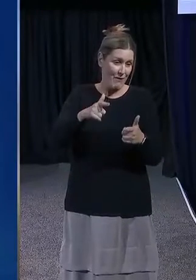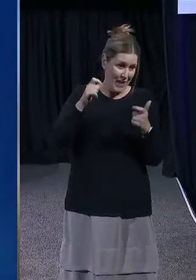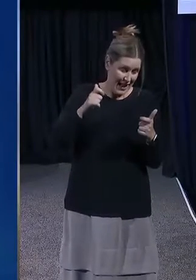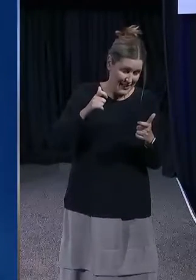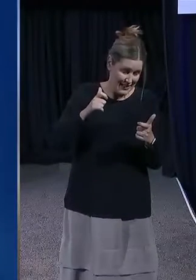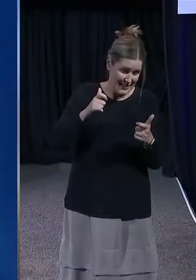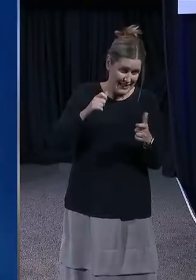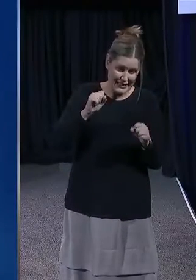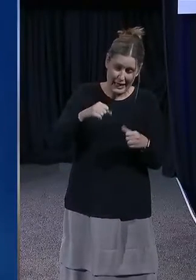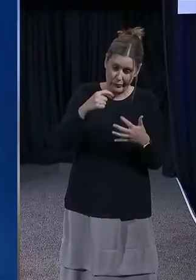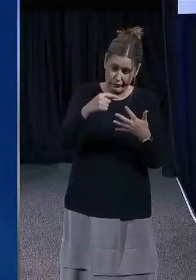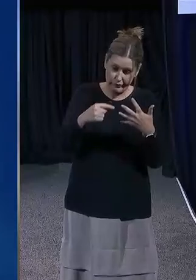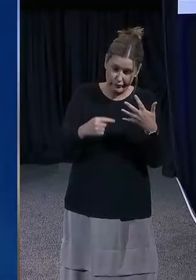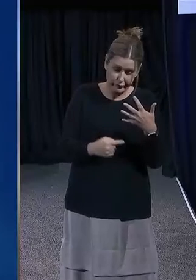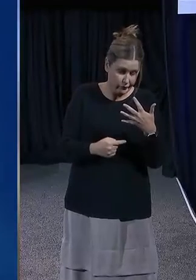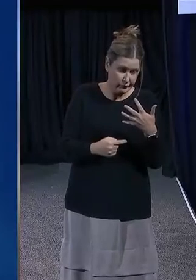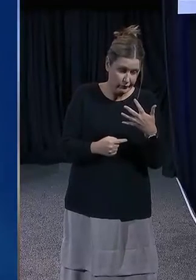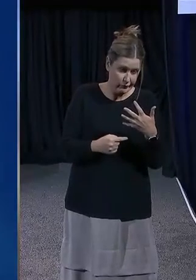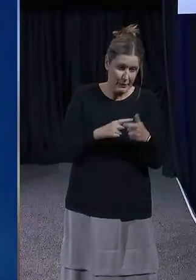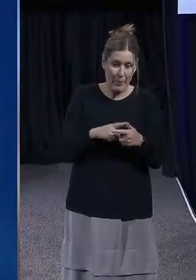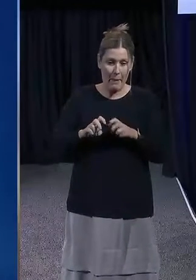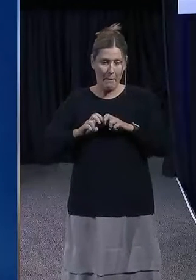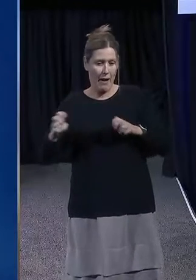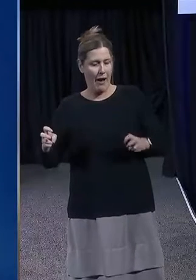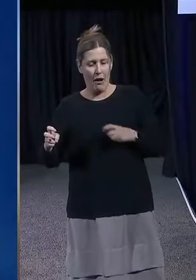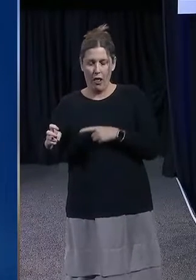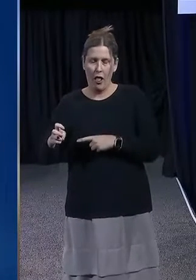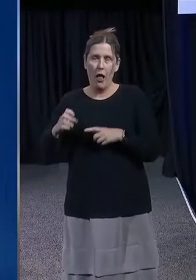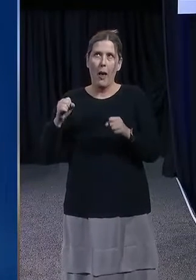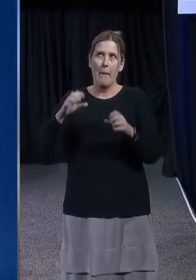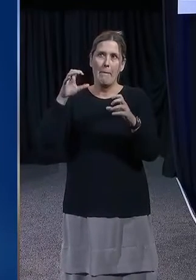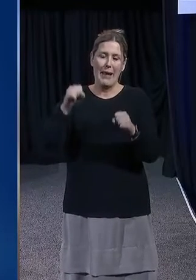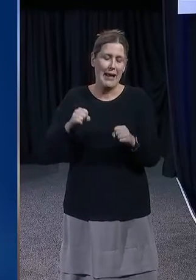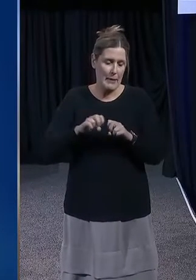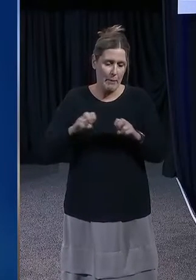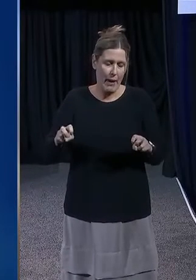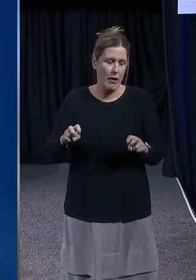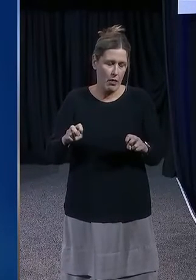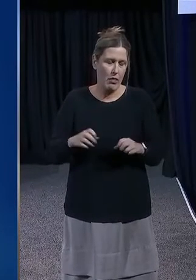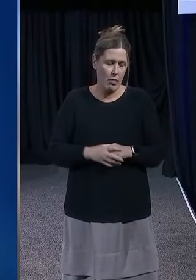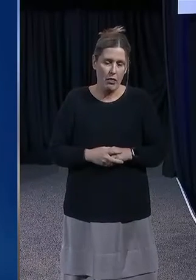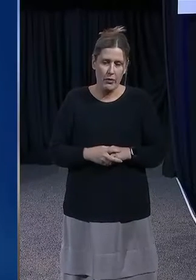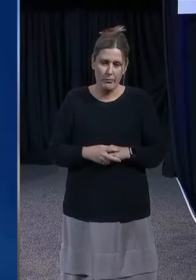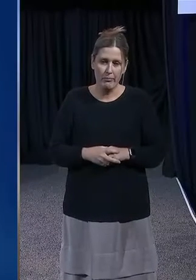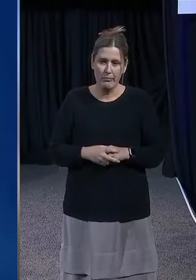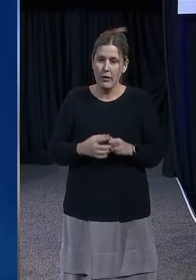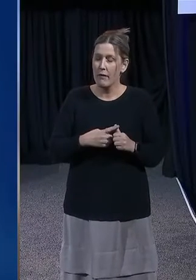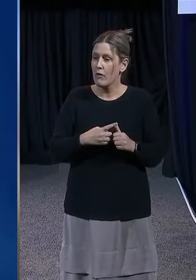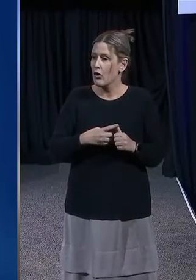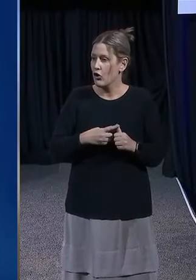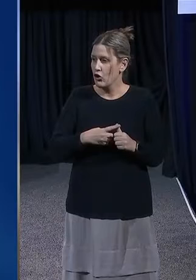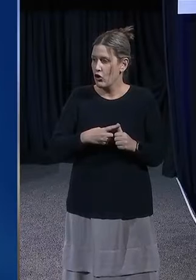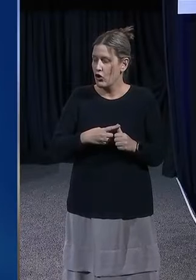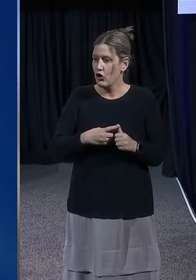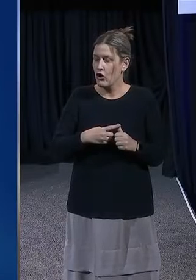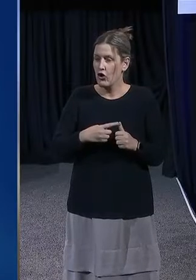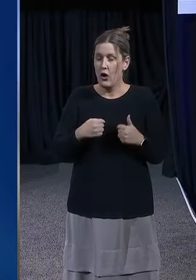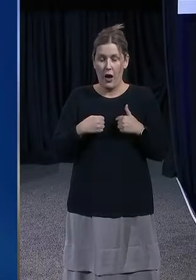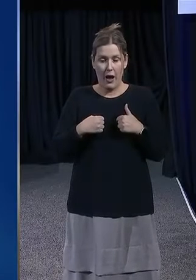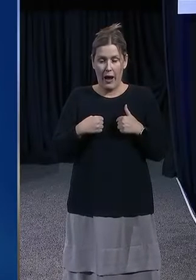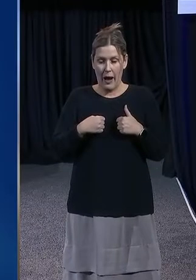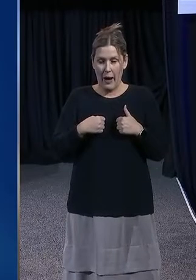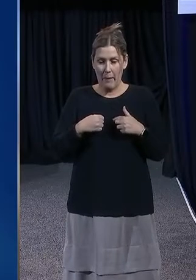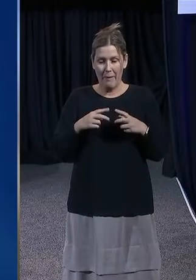so that we can get through the whole thing and get to the panel, because the panel is outstanding. So first of all, because I am